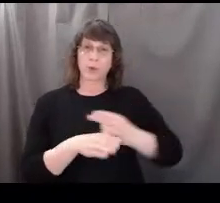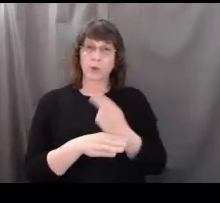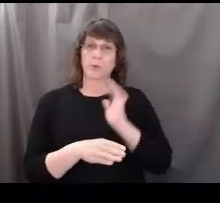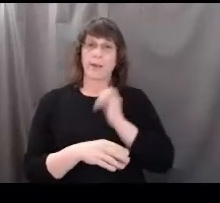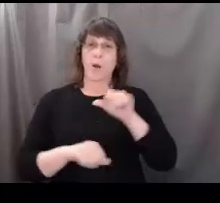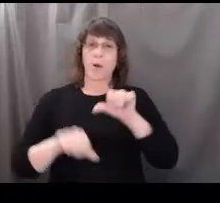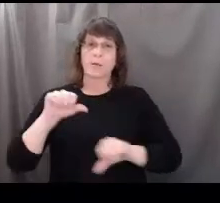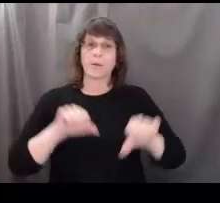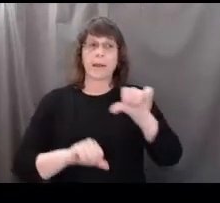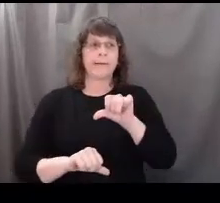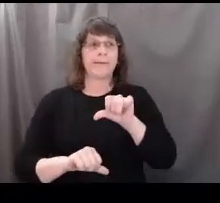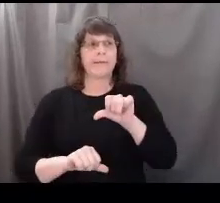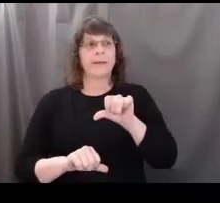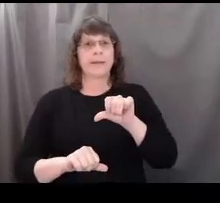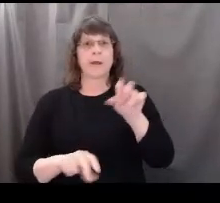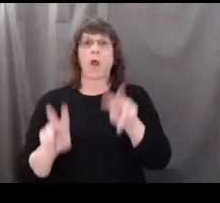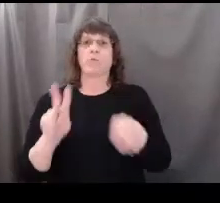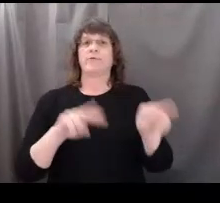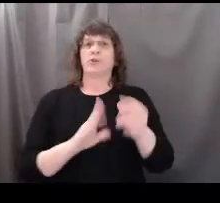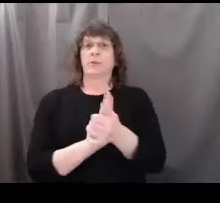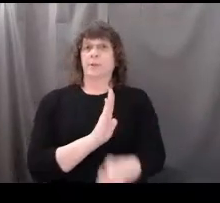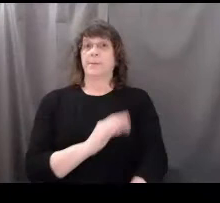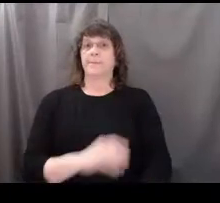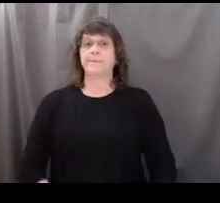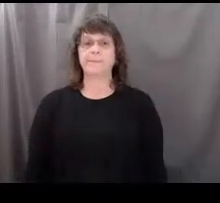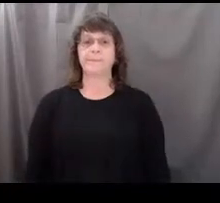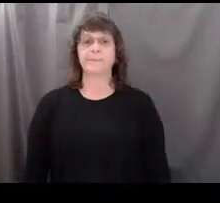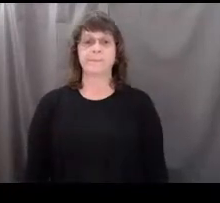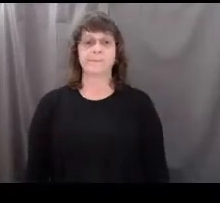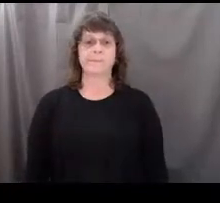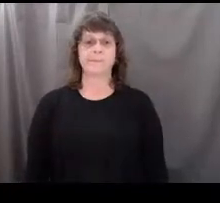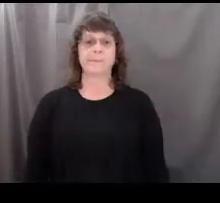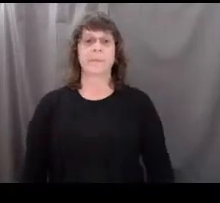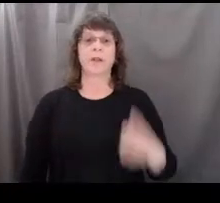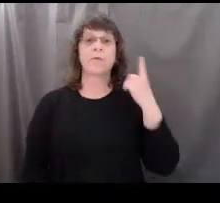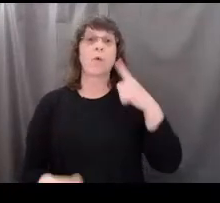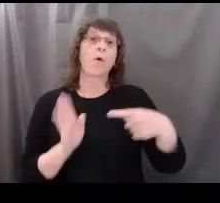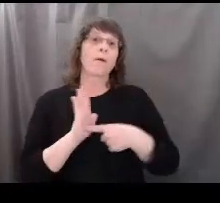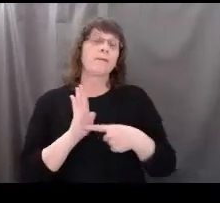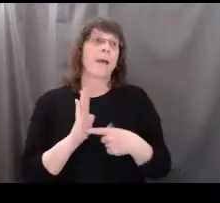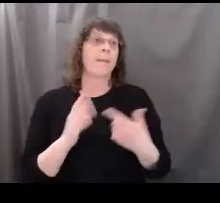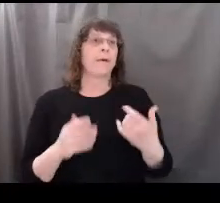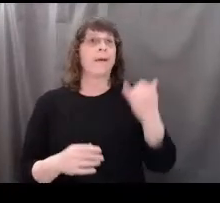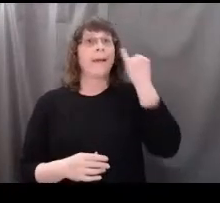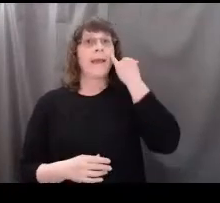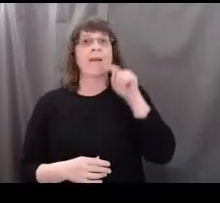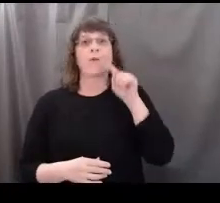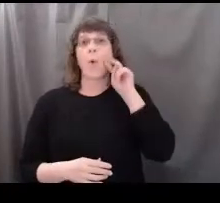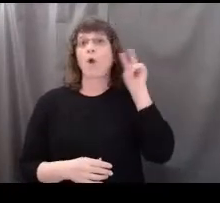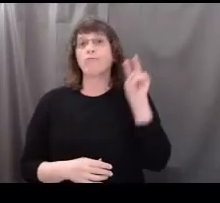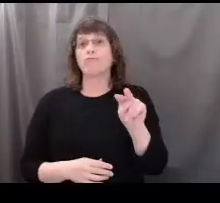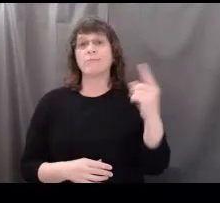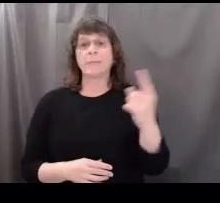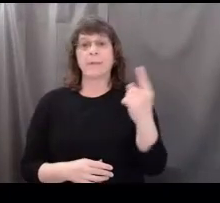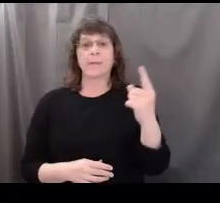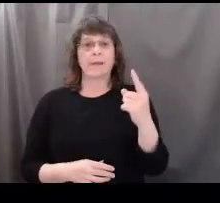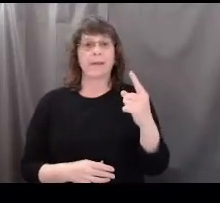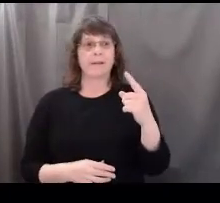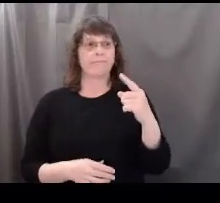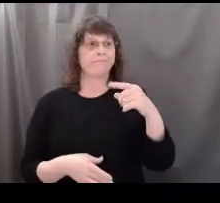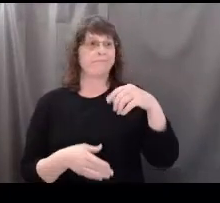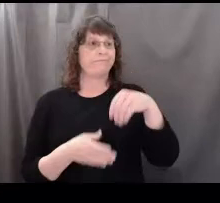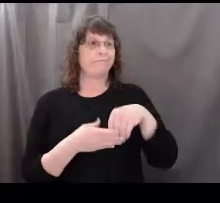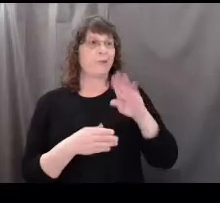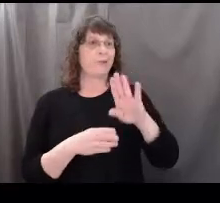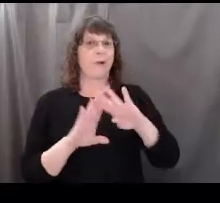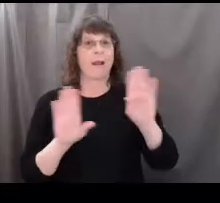scientific observation skills. So for example, if you are looking at something